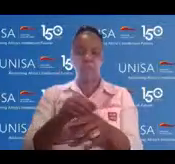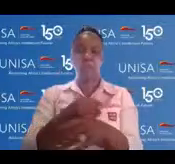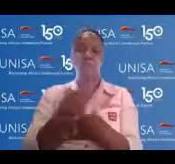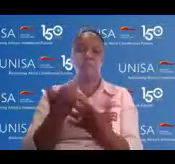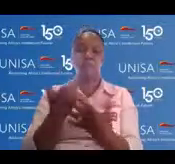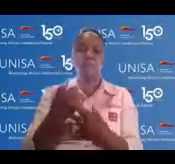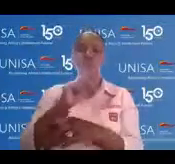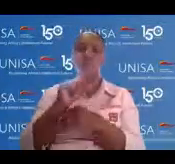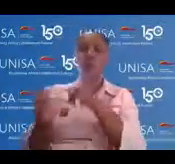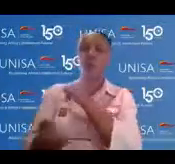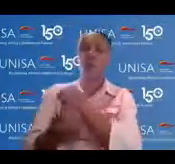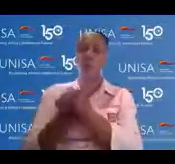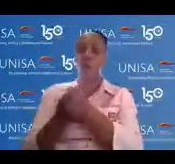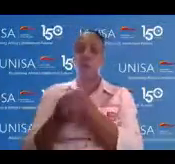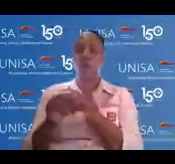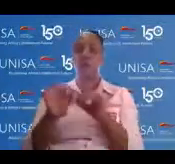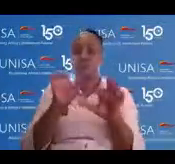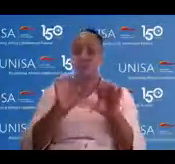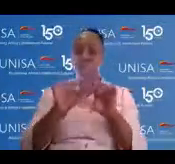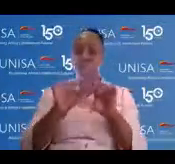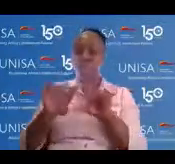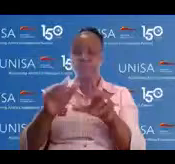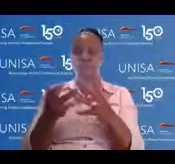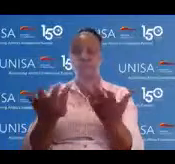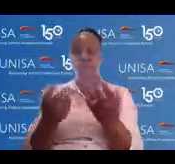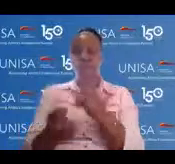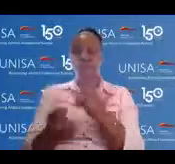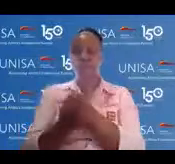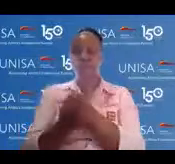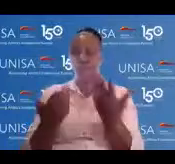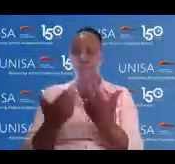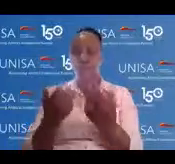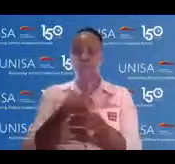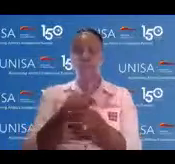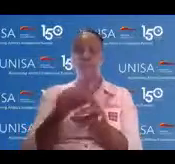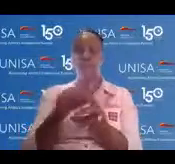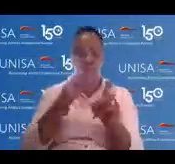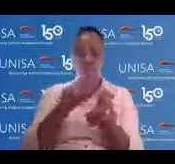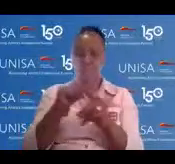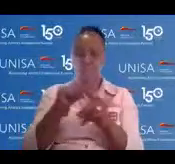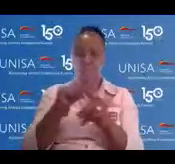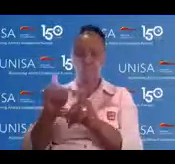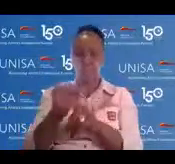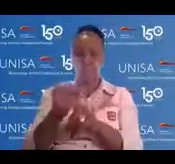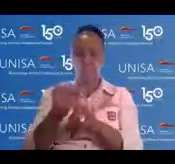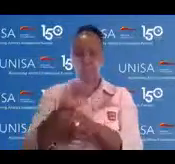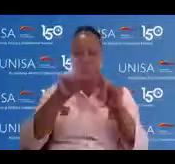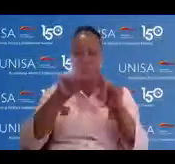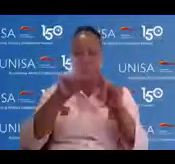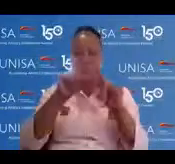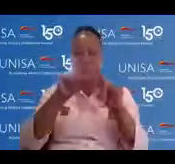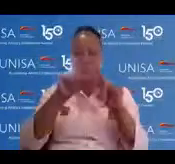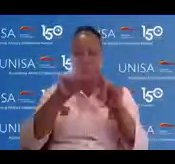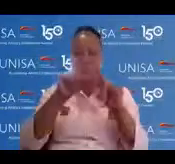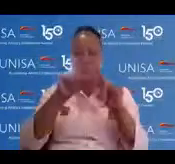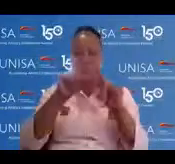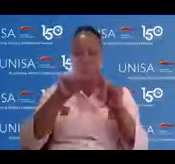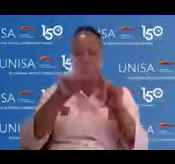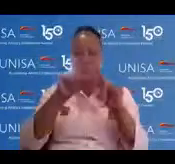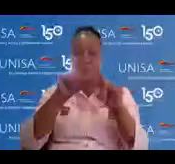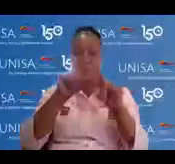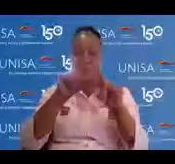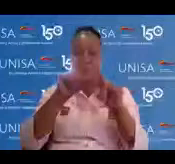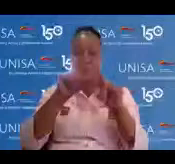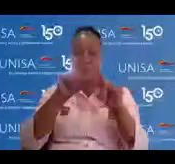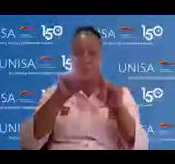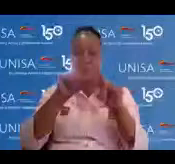typed it out? At this point, you then take pictures of your screen, everything that you have typed. So it doesn't matter if